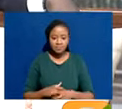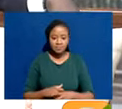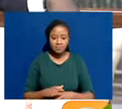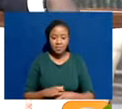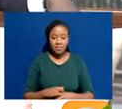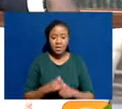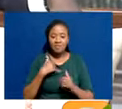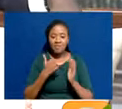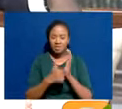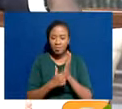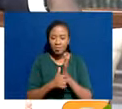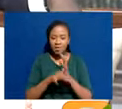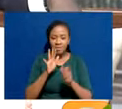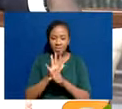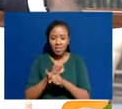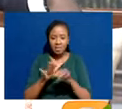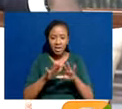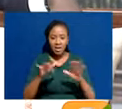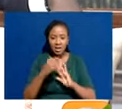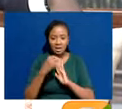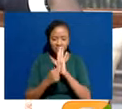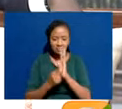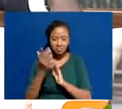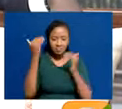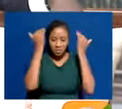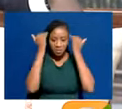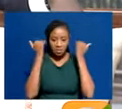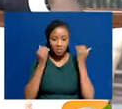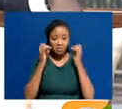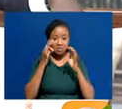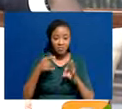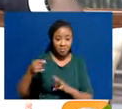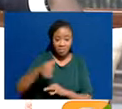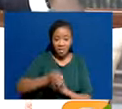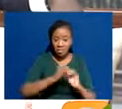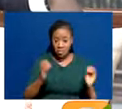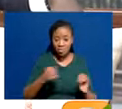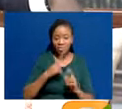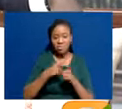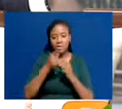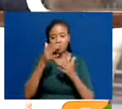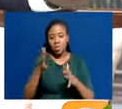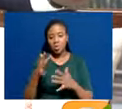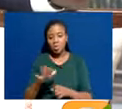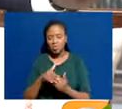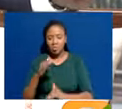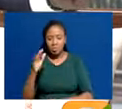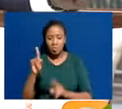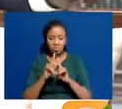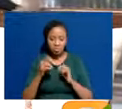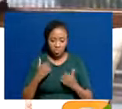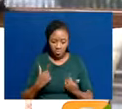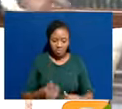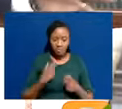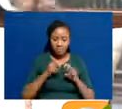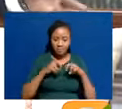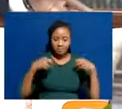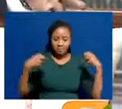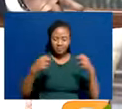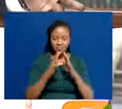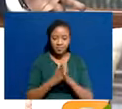Yeah. And because of not paying them, then we're losing more because they're not being represented. And that is why I sat with the SRC. I told them, look, allow